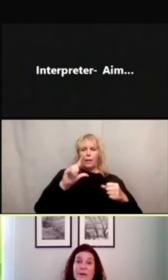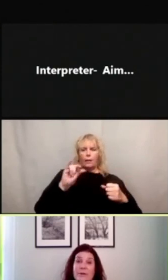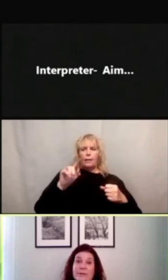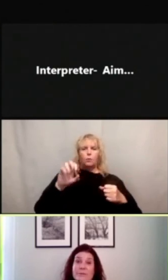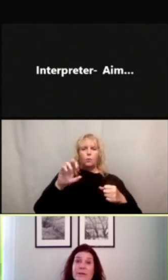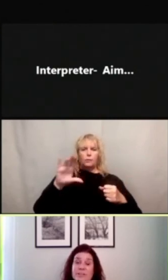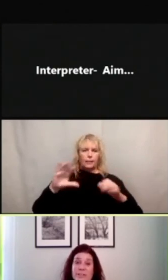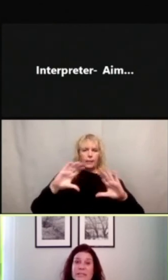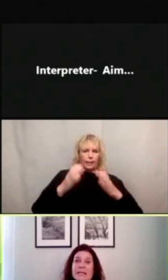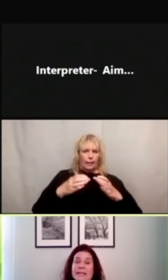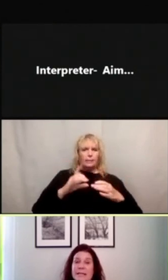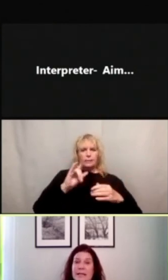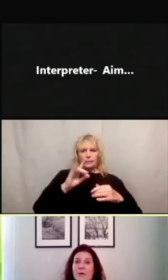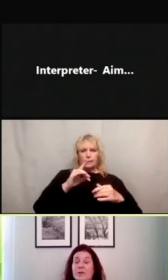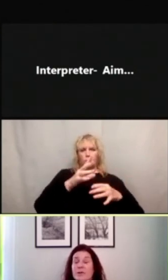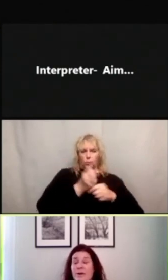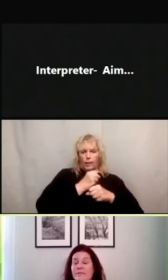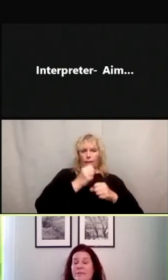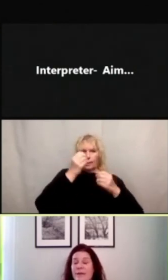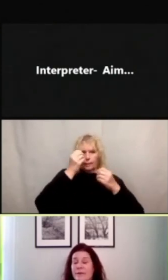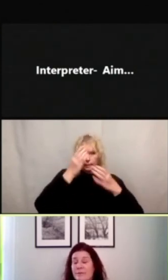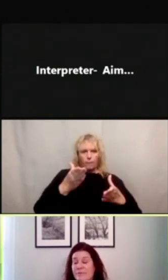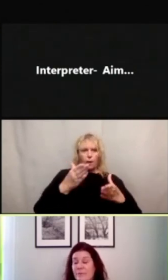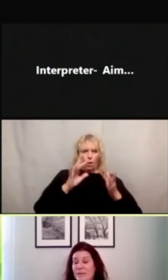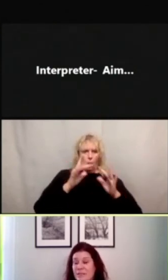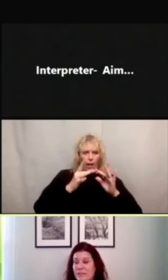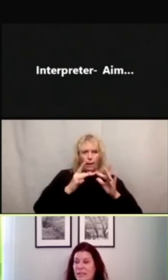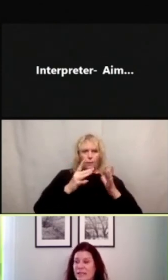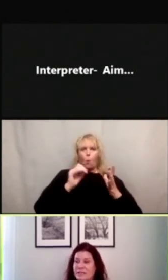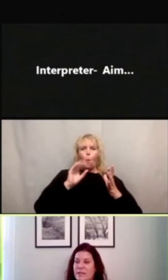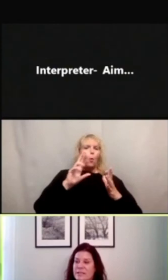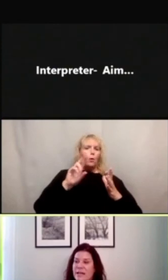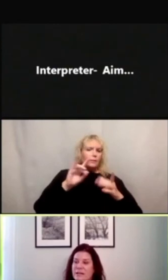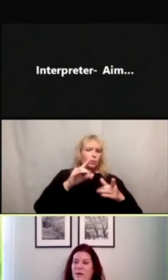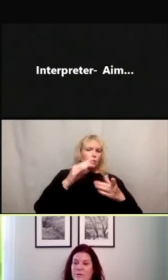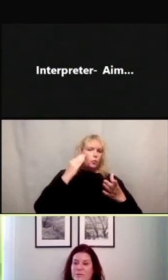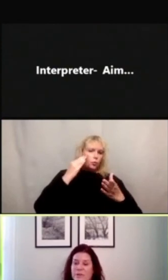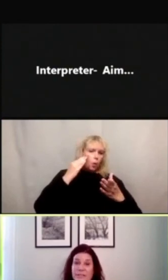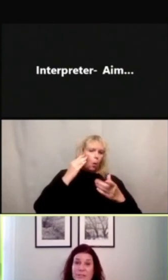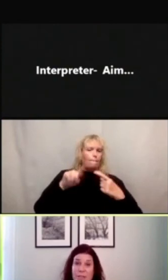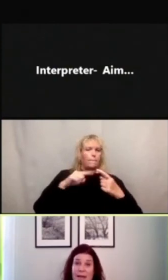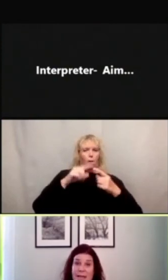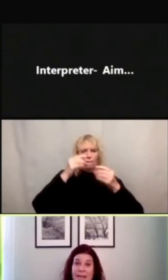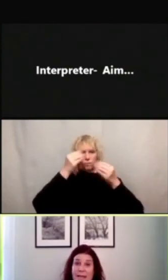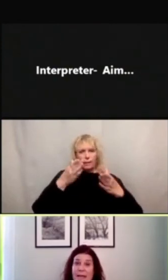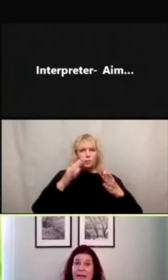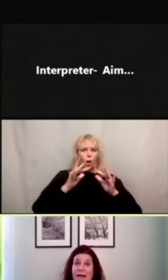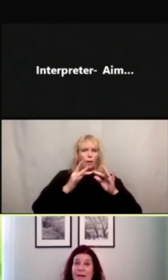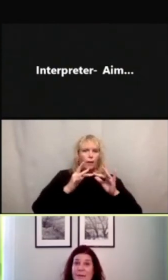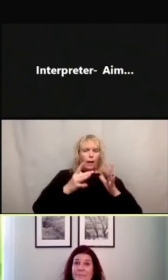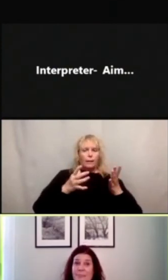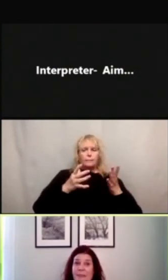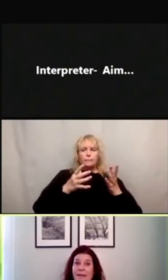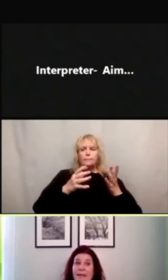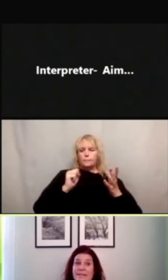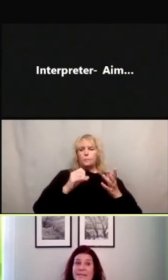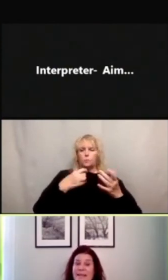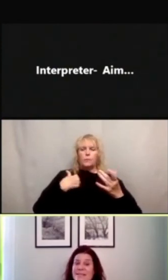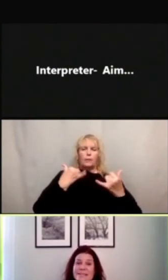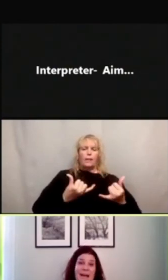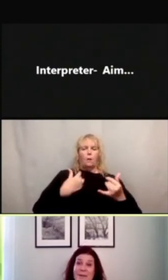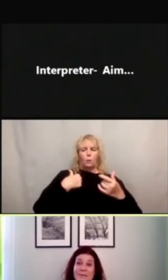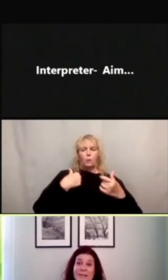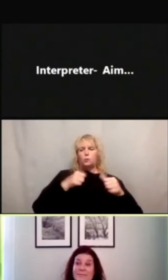accessed, health information online or new health information online? So that's kind of what we're trying to look at.